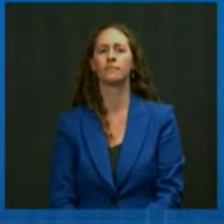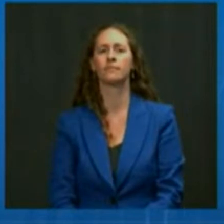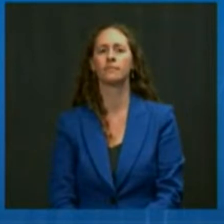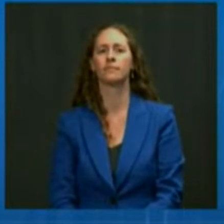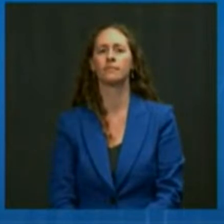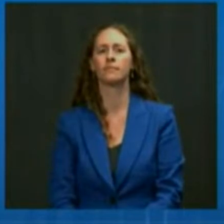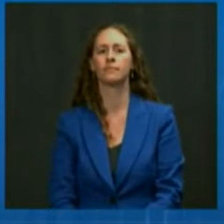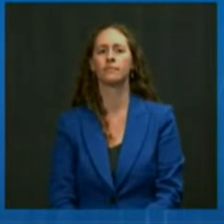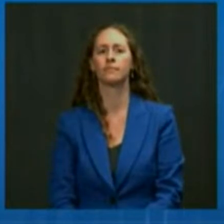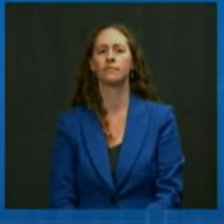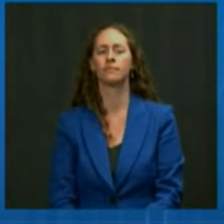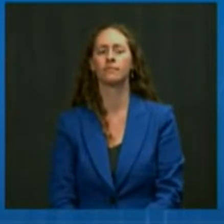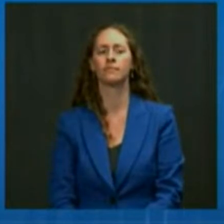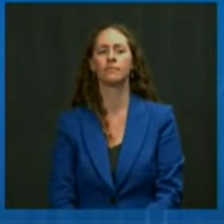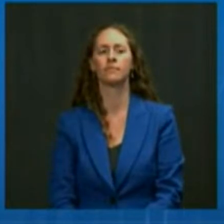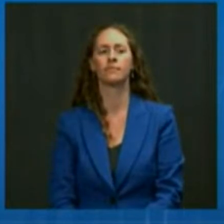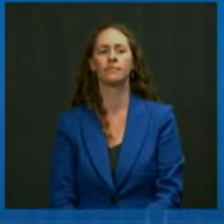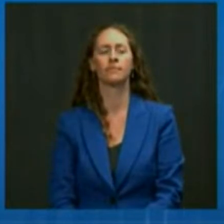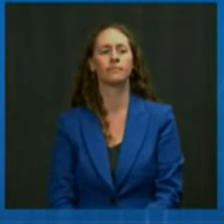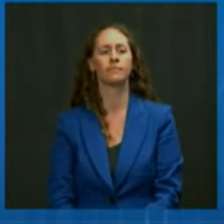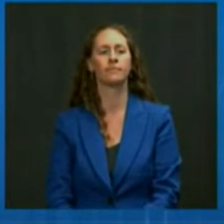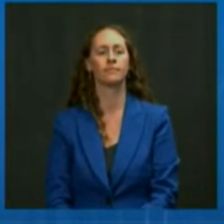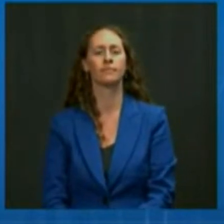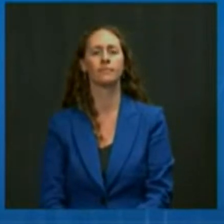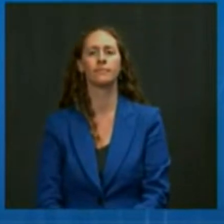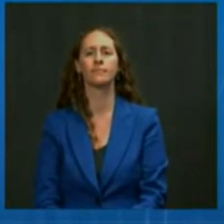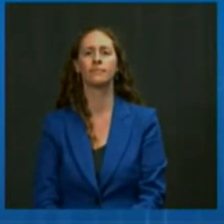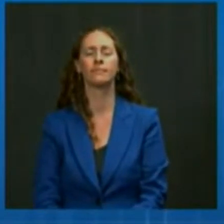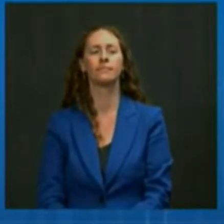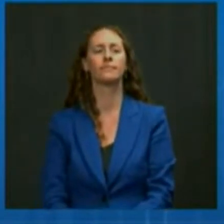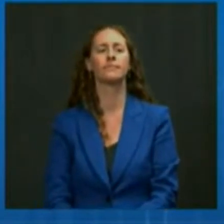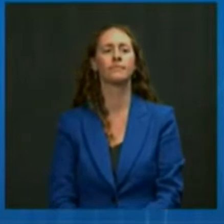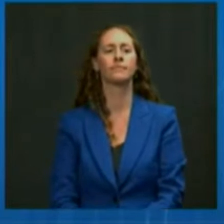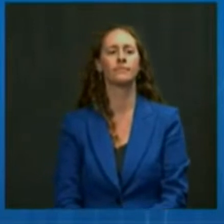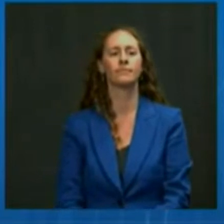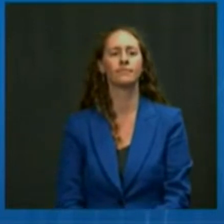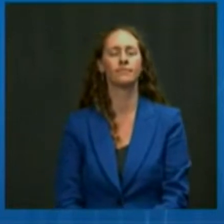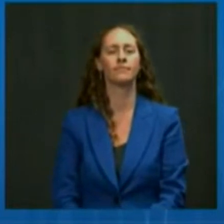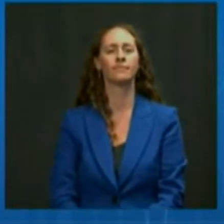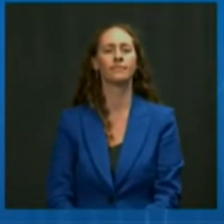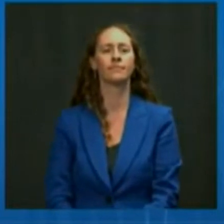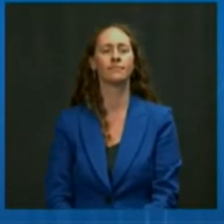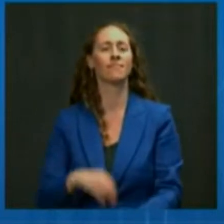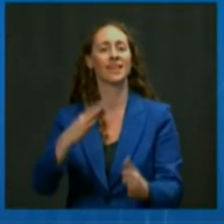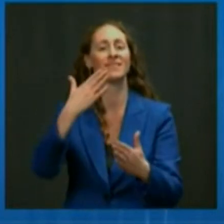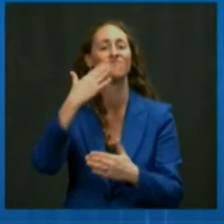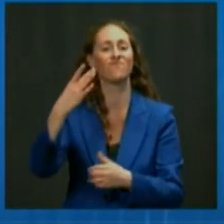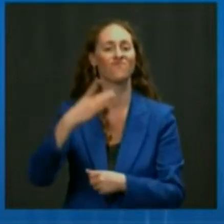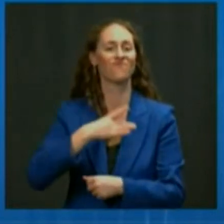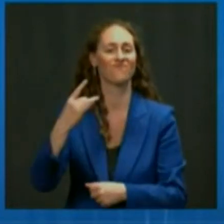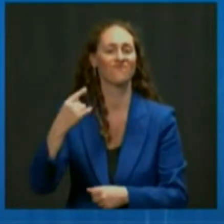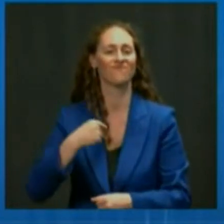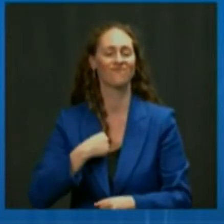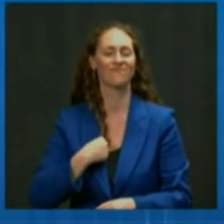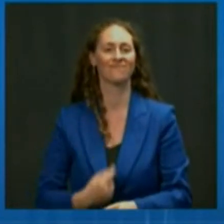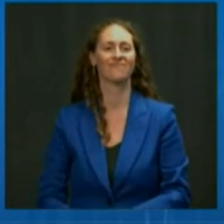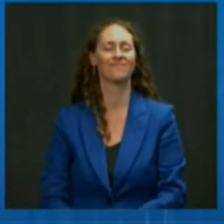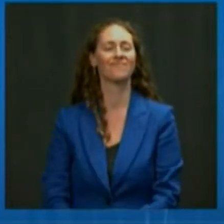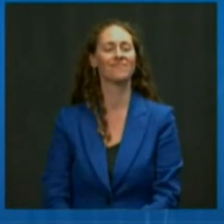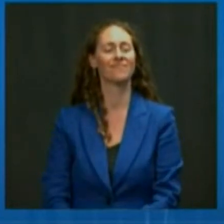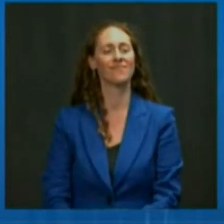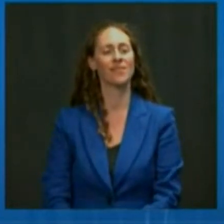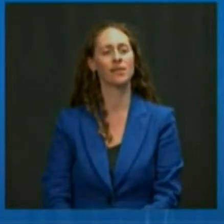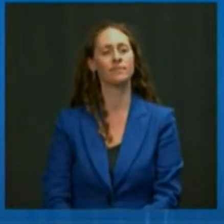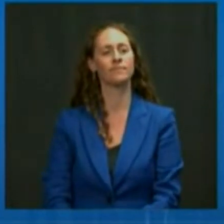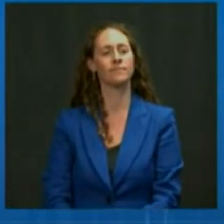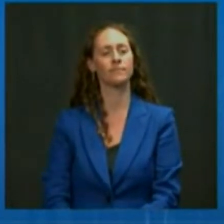Hi, thanks so much for taking my question. If it sounds like effectiveness begins to wane